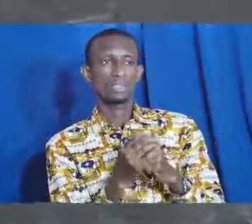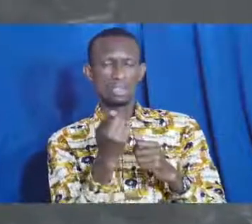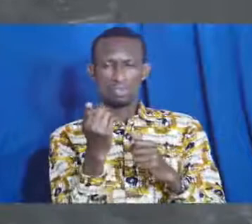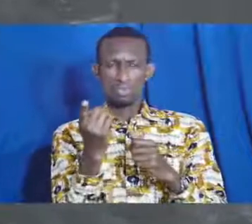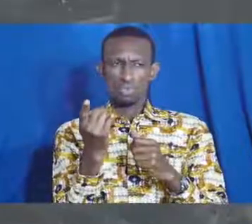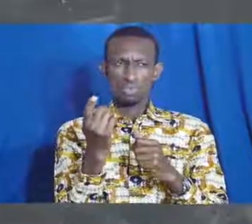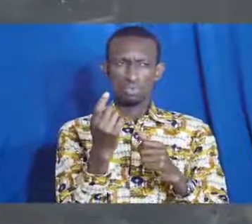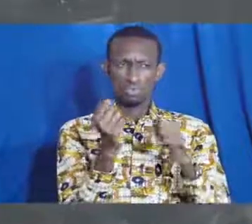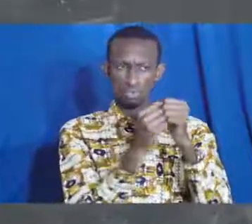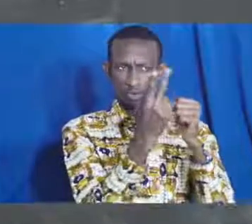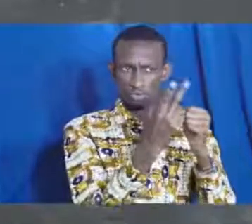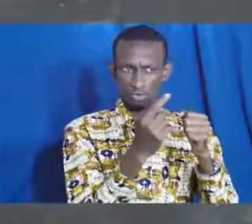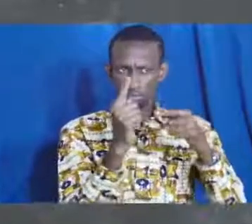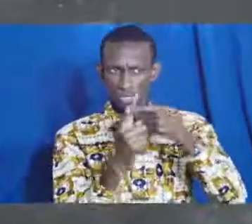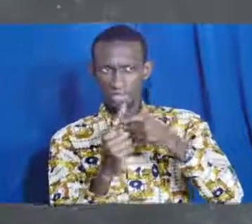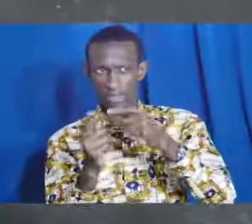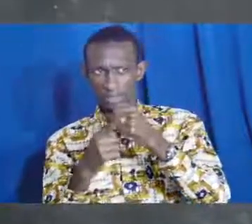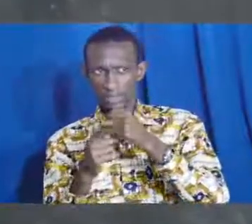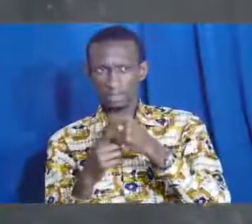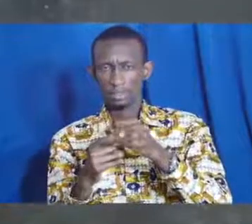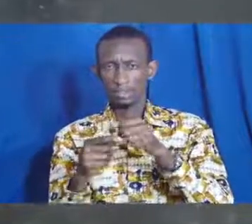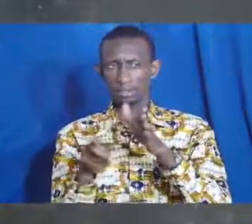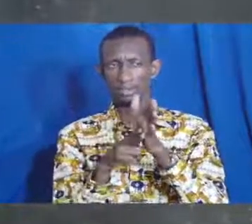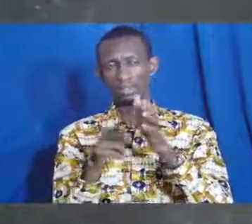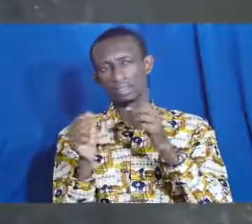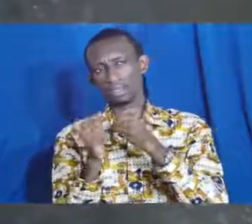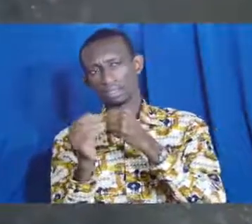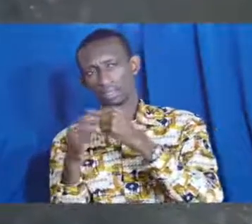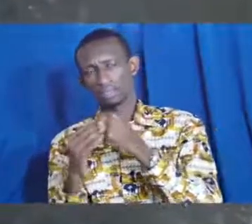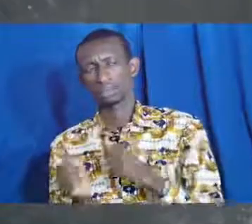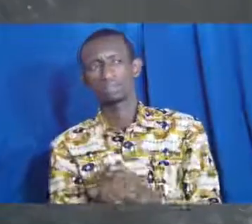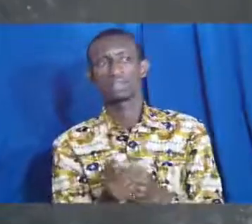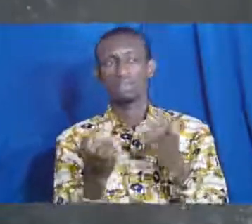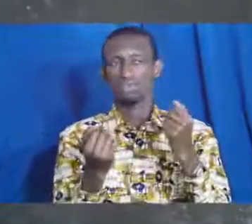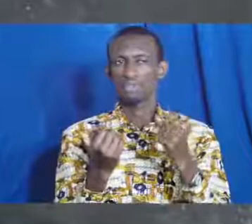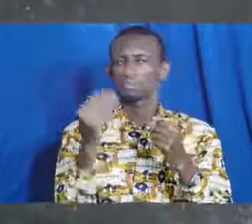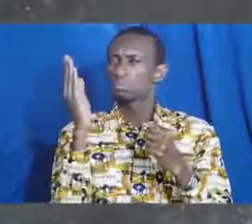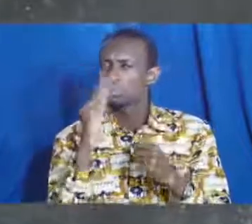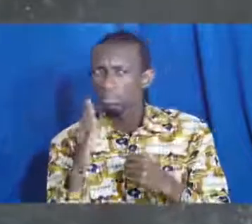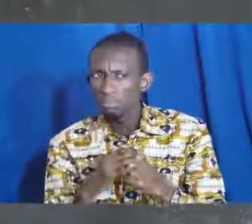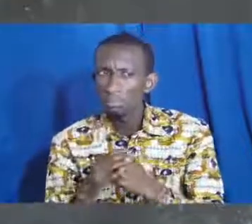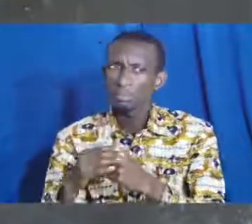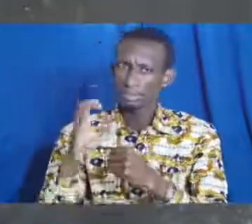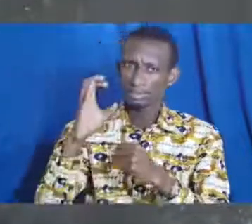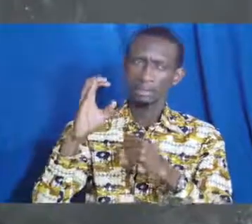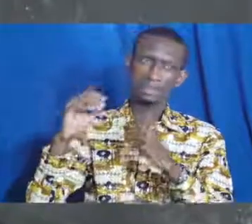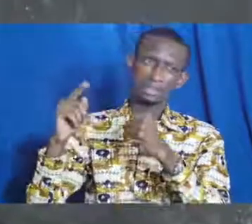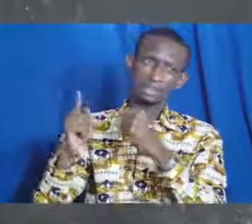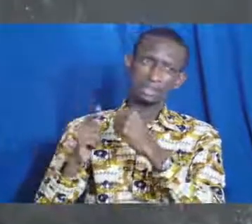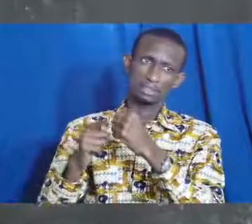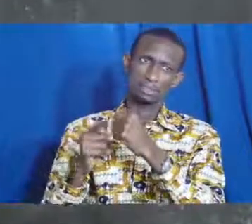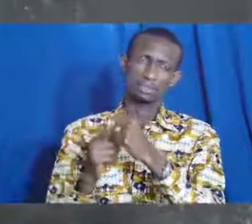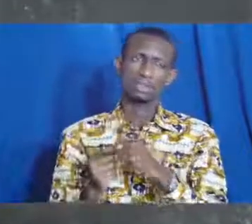is 18. So you have 6 carbon atoms, you have 12